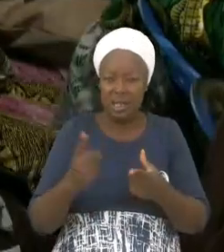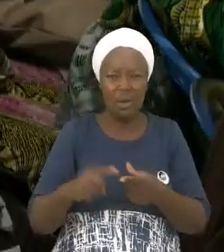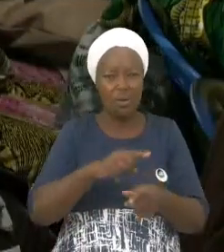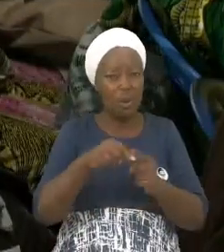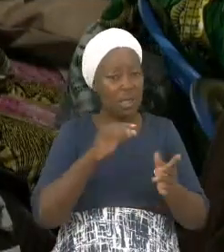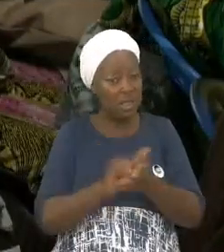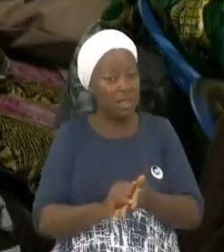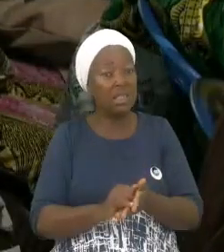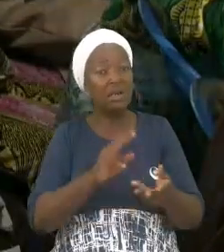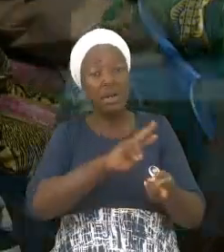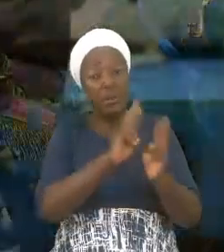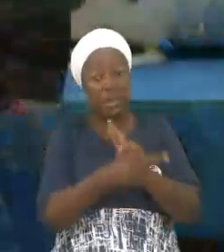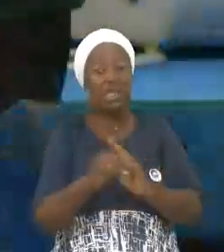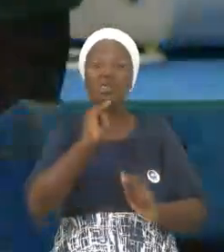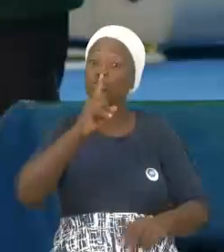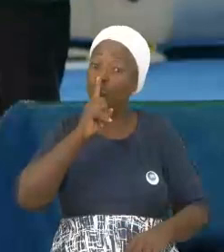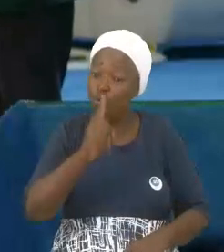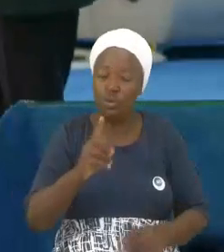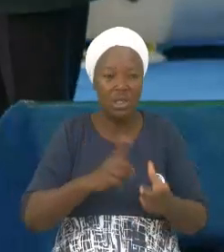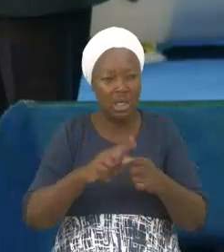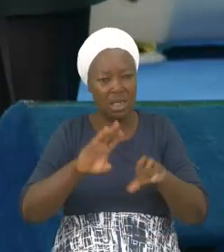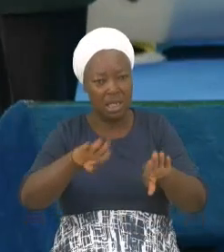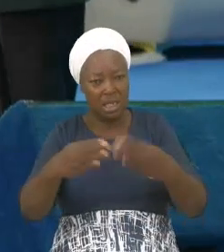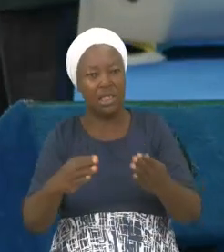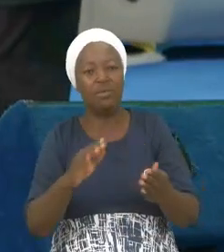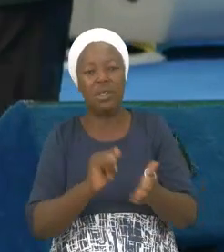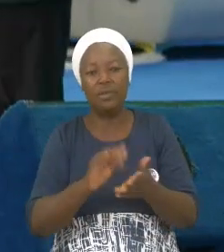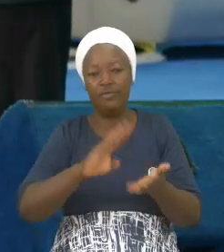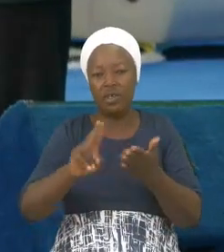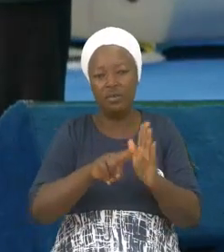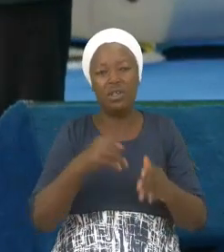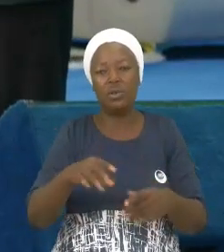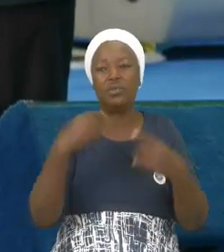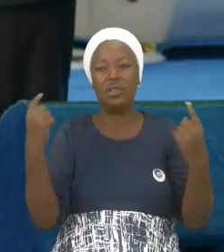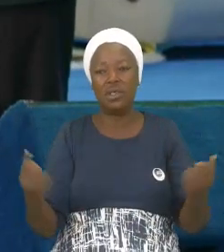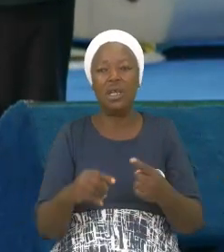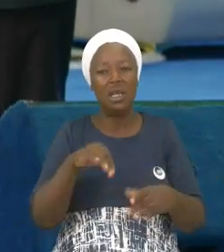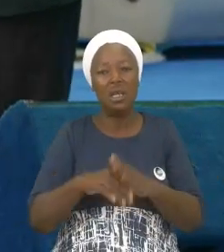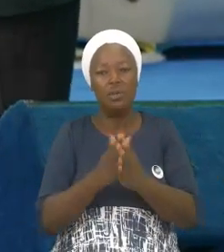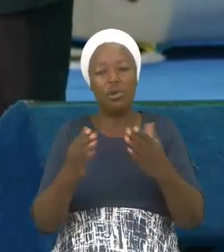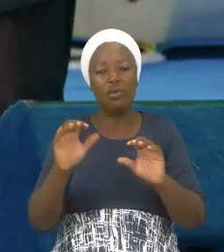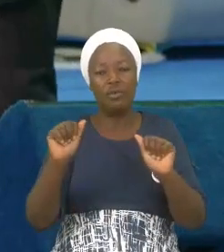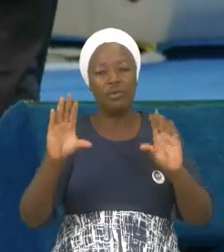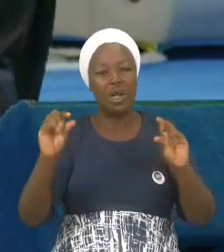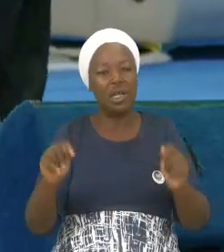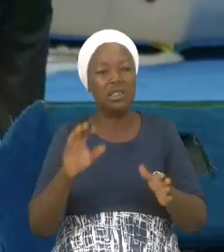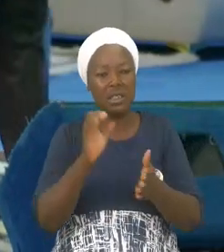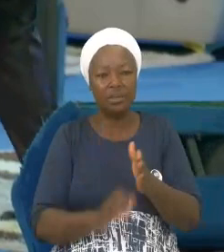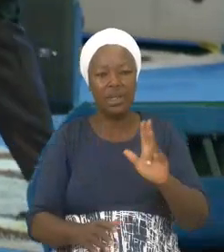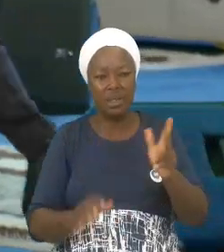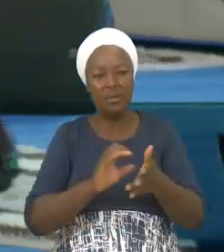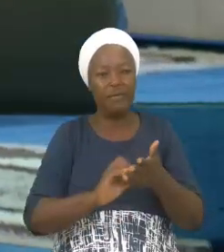gives forgiveness of sin. And he tells us in Acts chapter 3, we're looking at verse